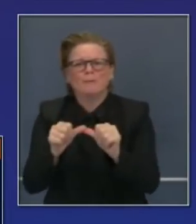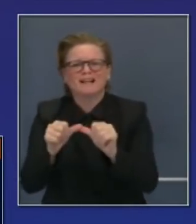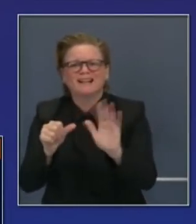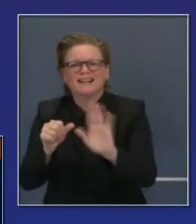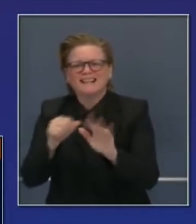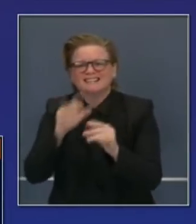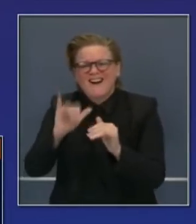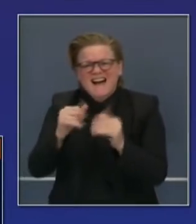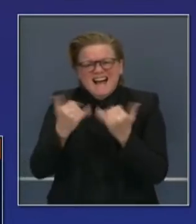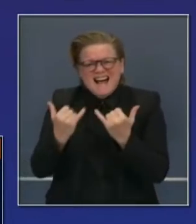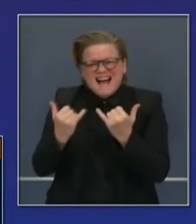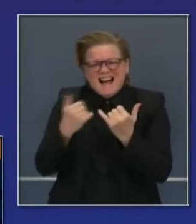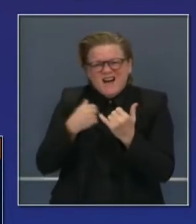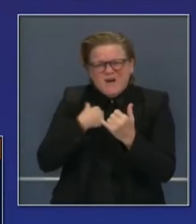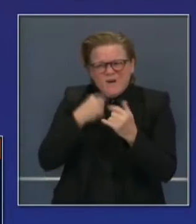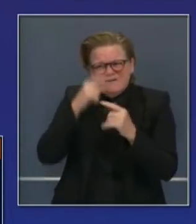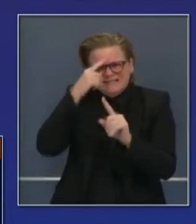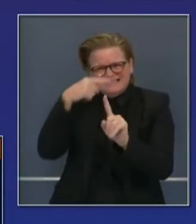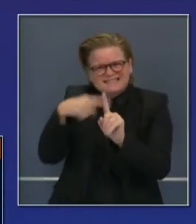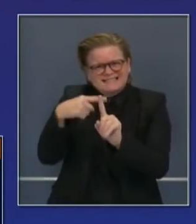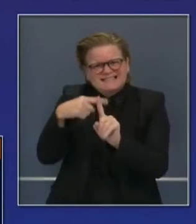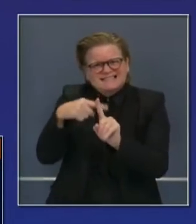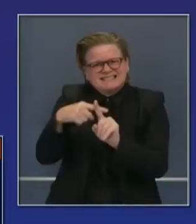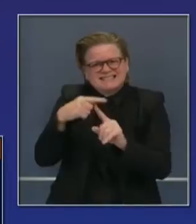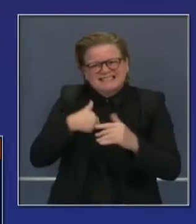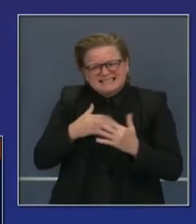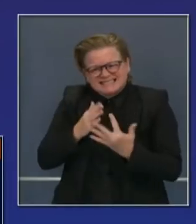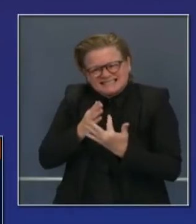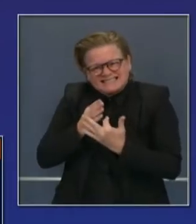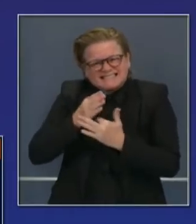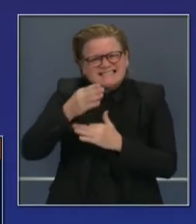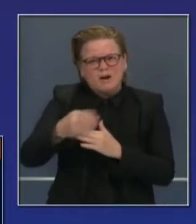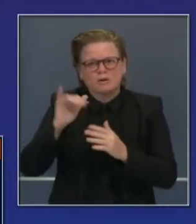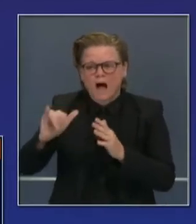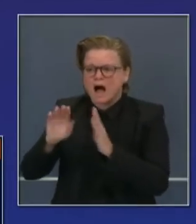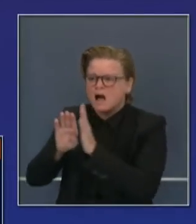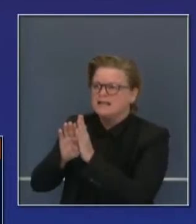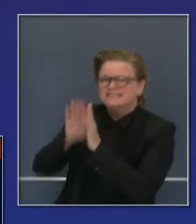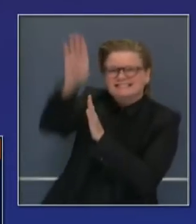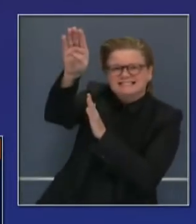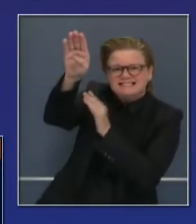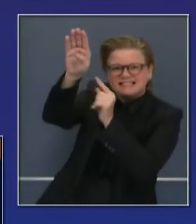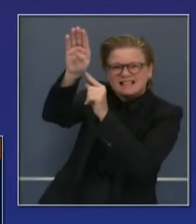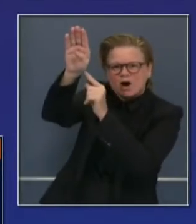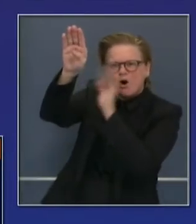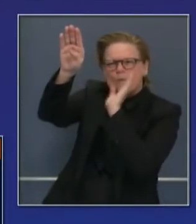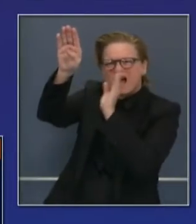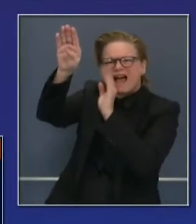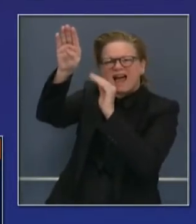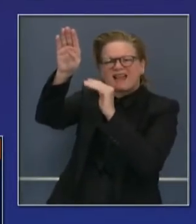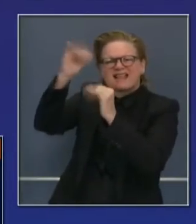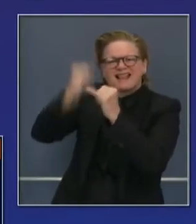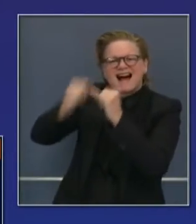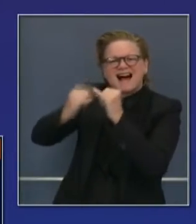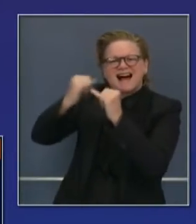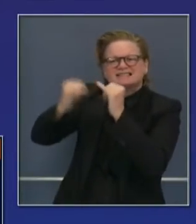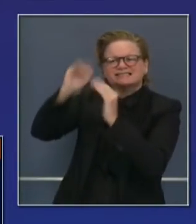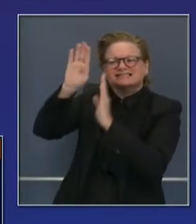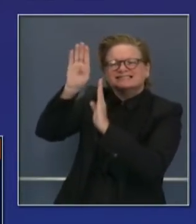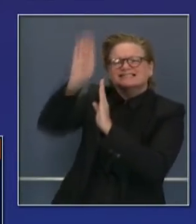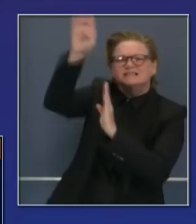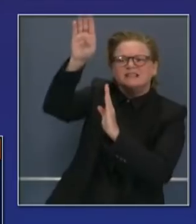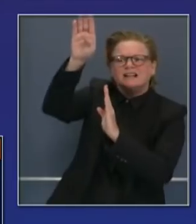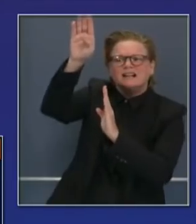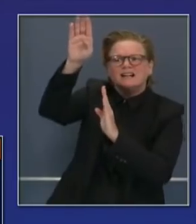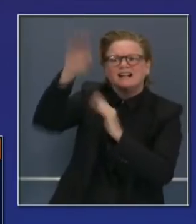the final surge in this pandemic. There is light at the end of the tunnel. We are a few months away from truly